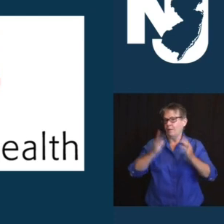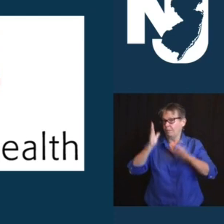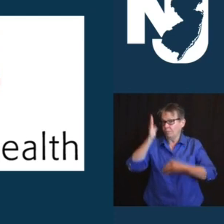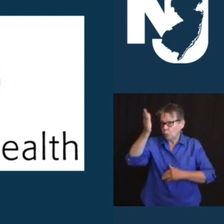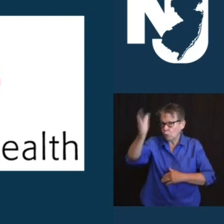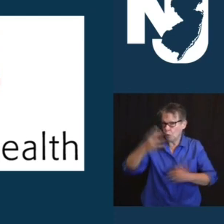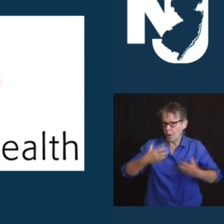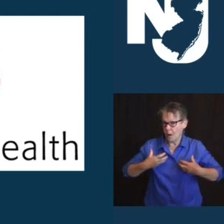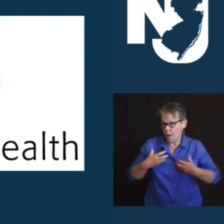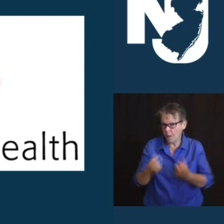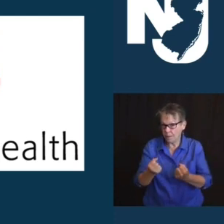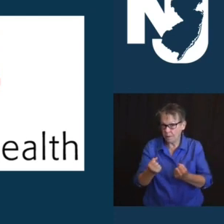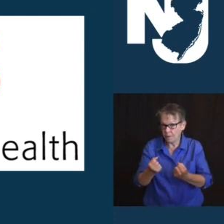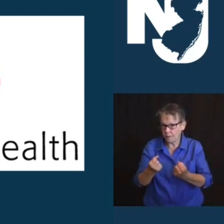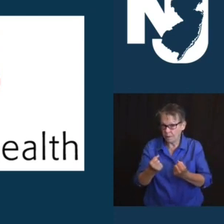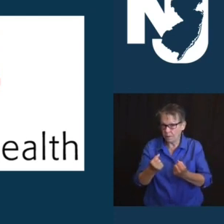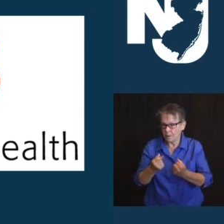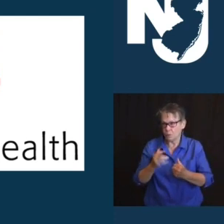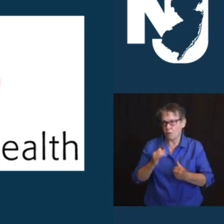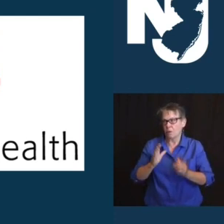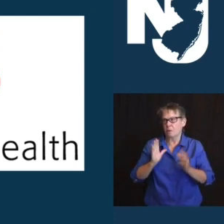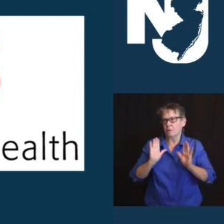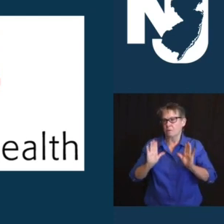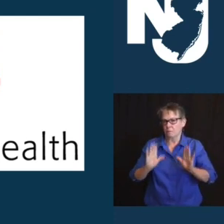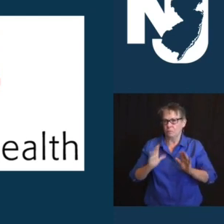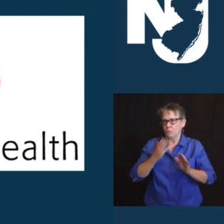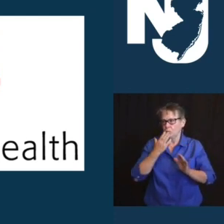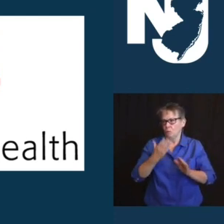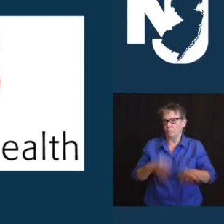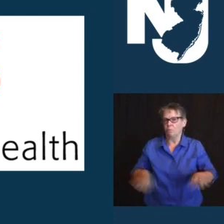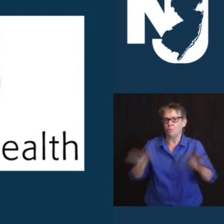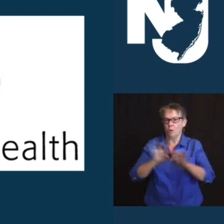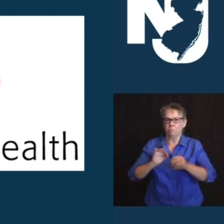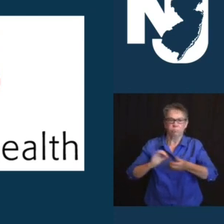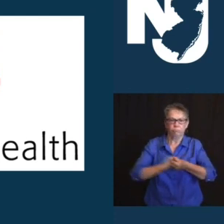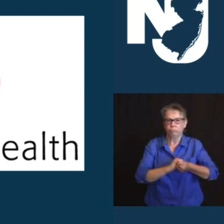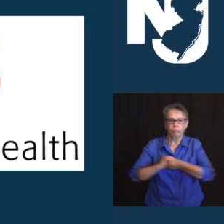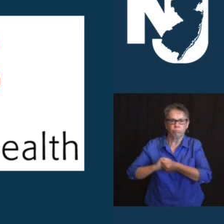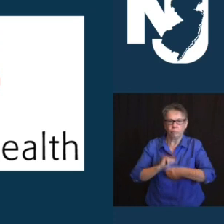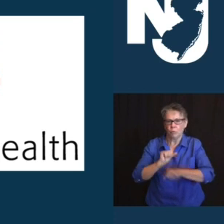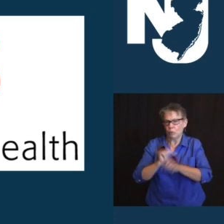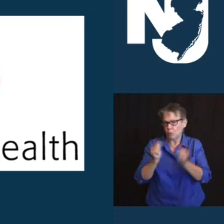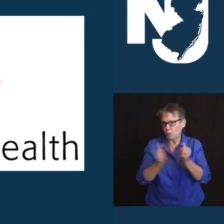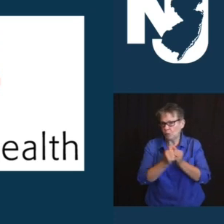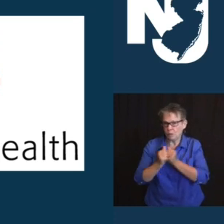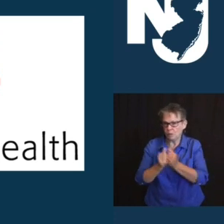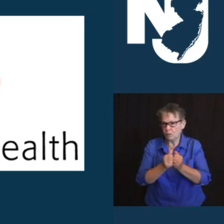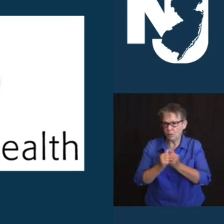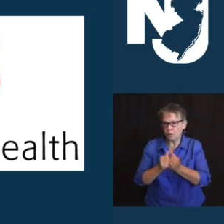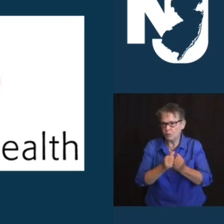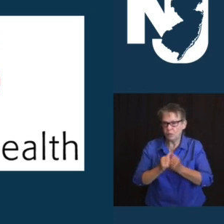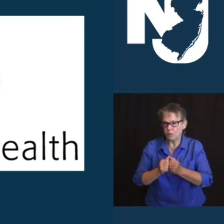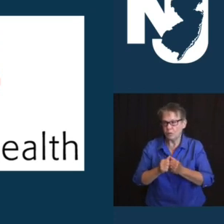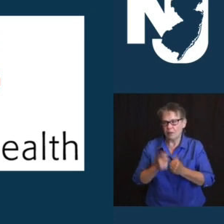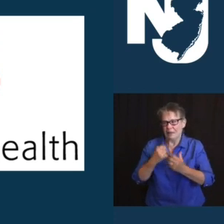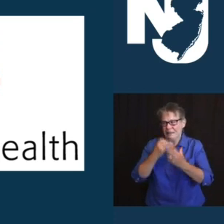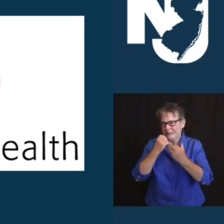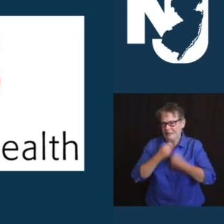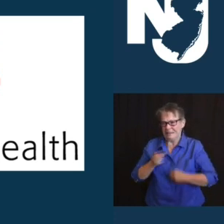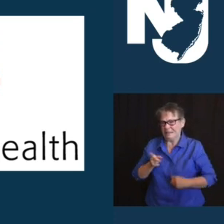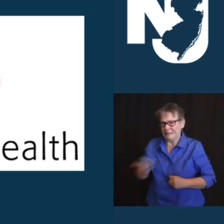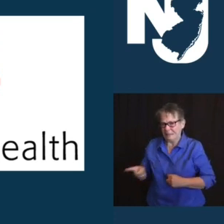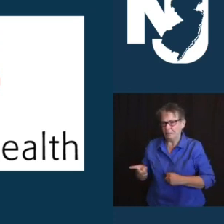our future resiliency against COVID-19 and whatever else may come our way. And they are staying here in New Jersey to be a